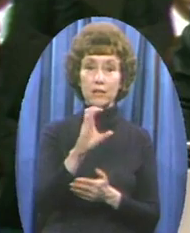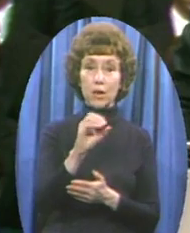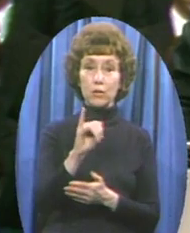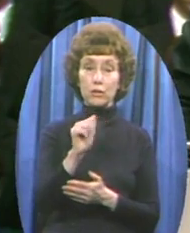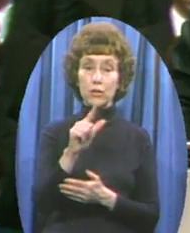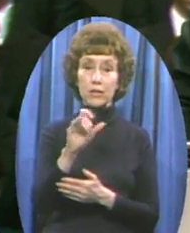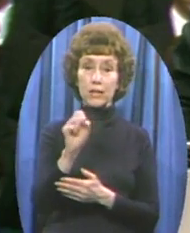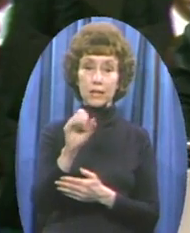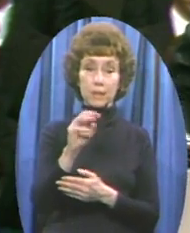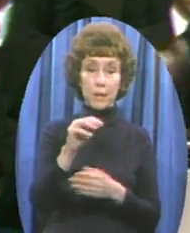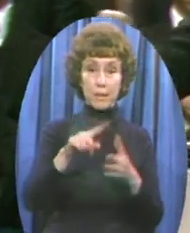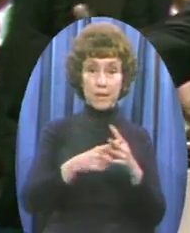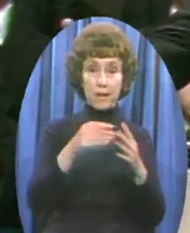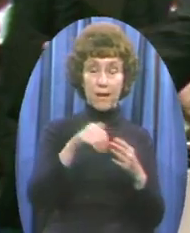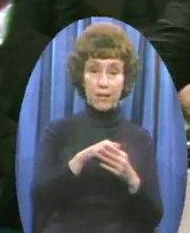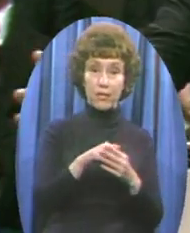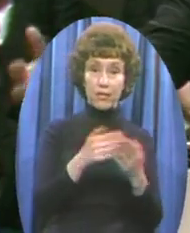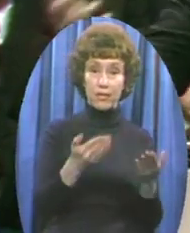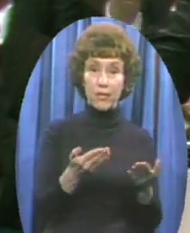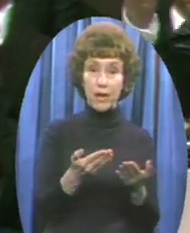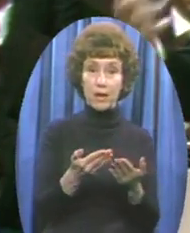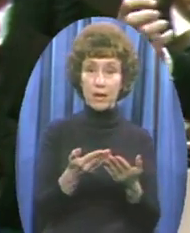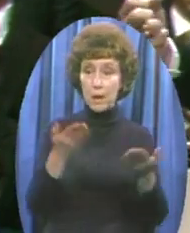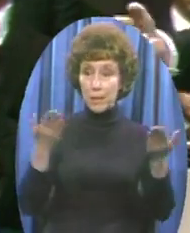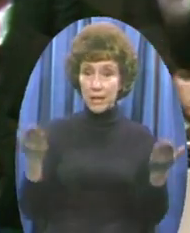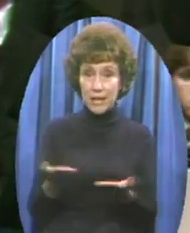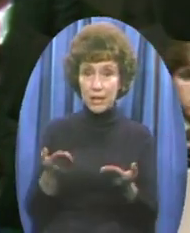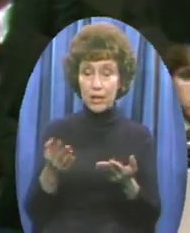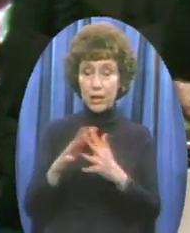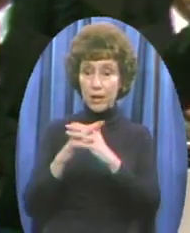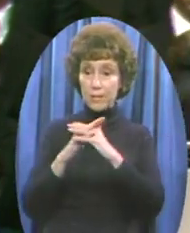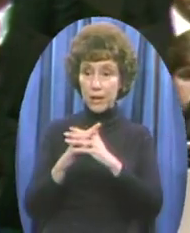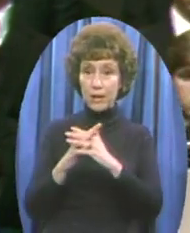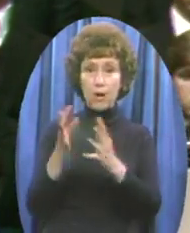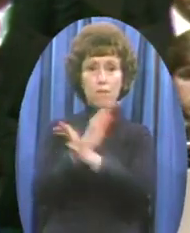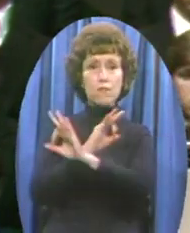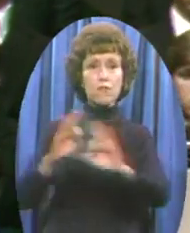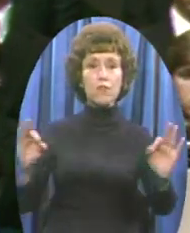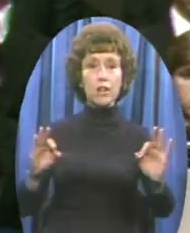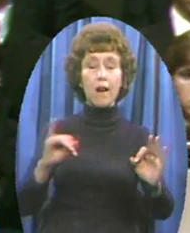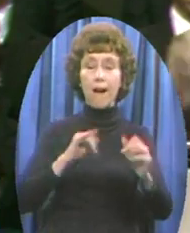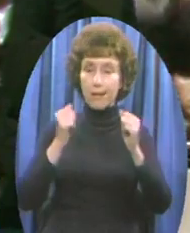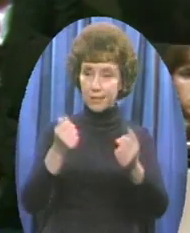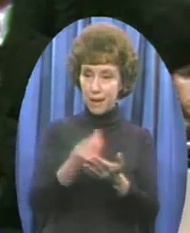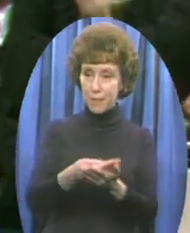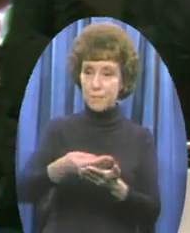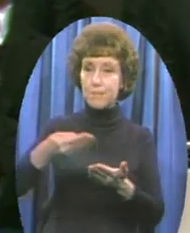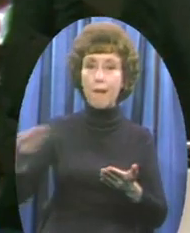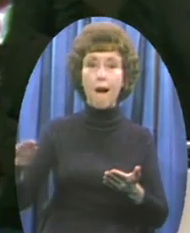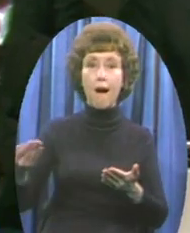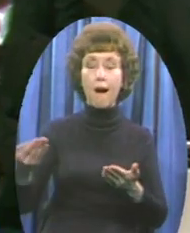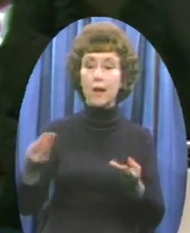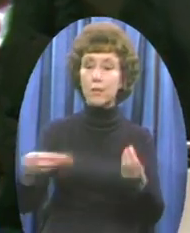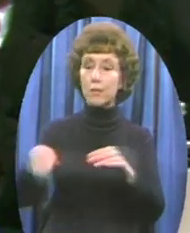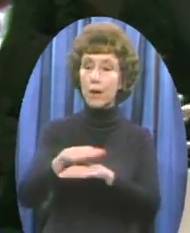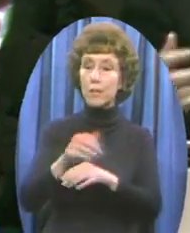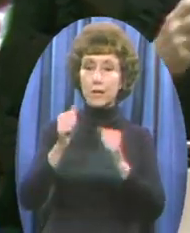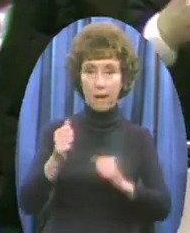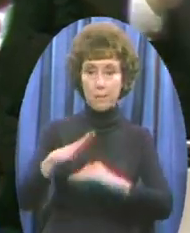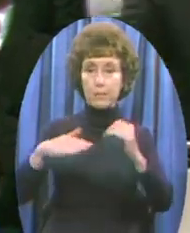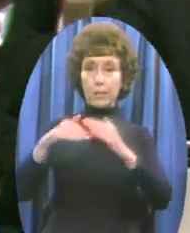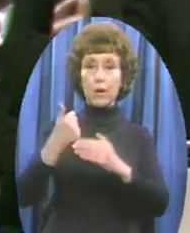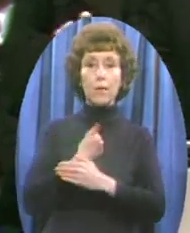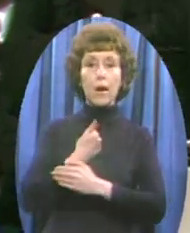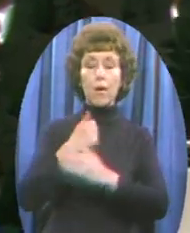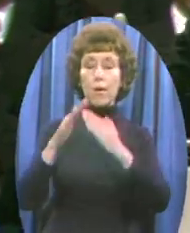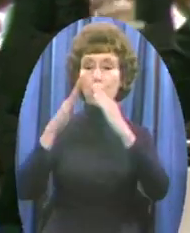can purchase property. I can build a house on it and take my wife and children into that house. I can build a business. I can,